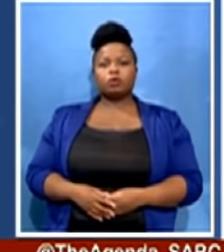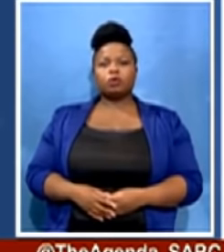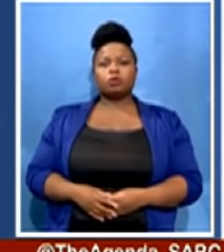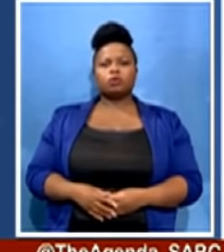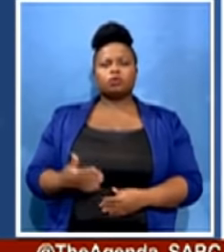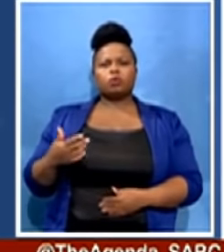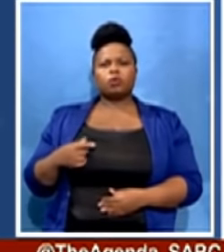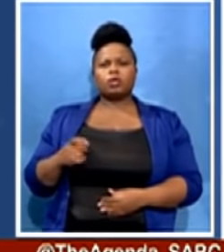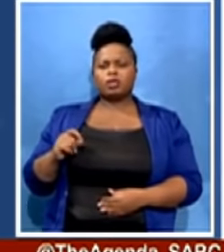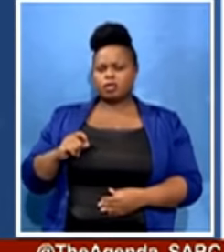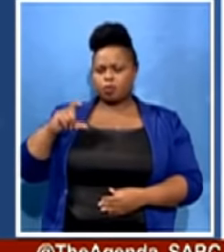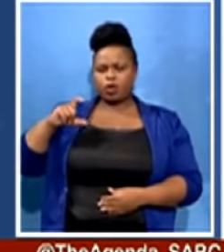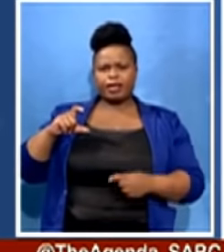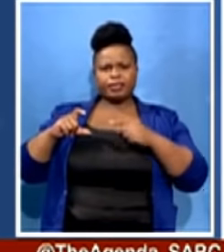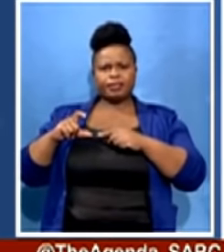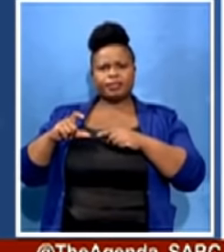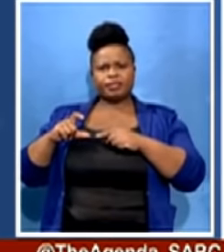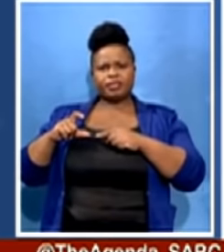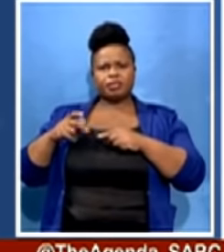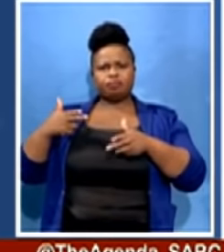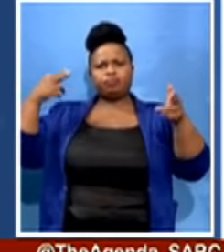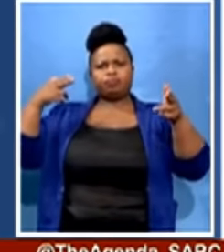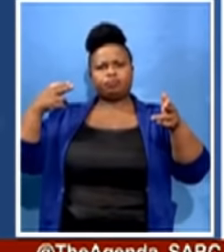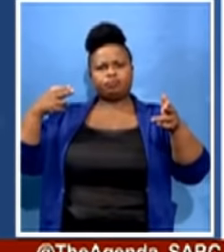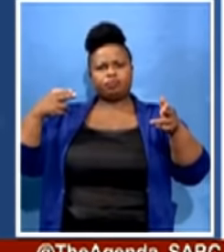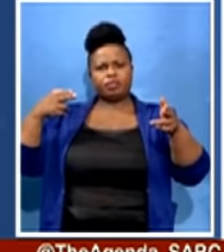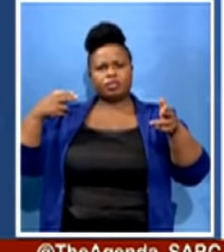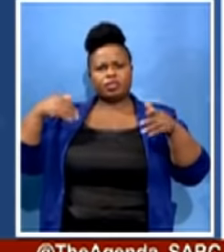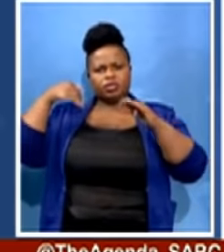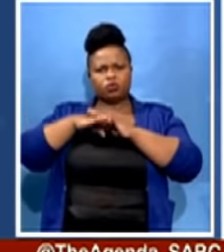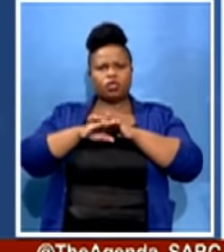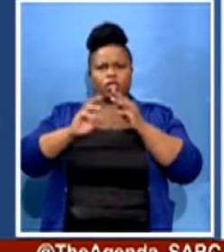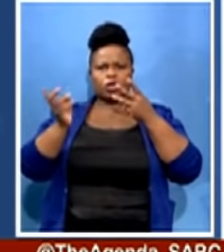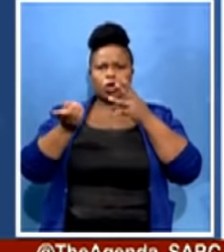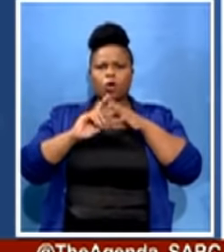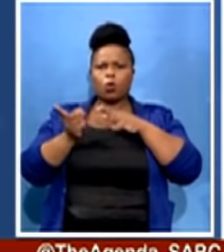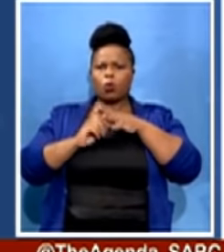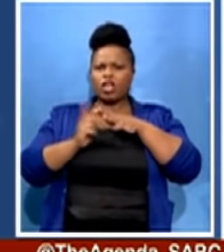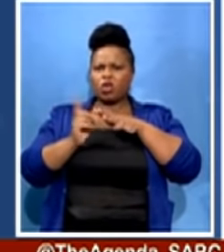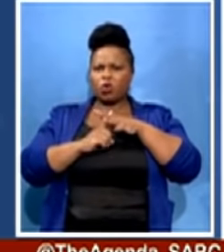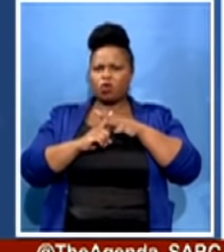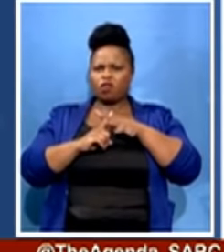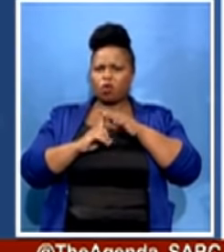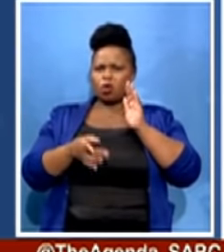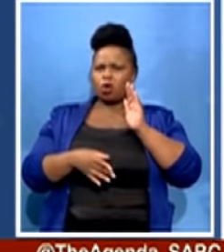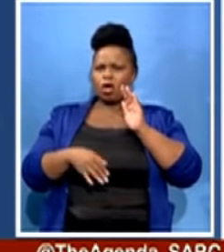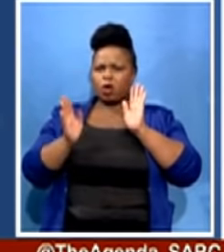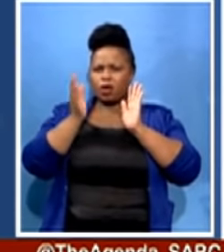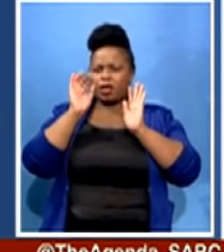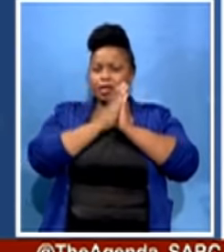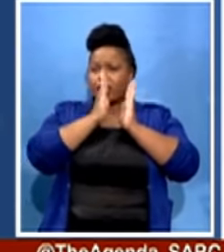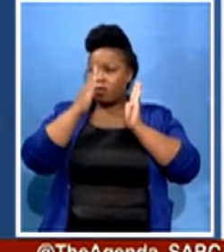of a bullet fired into the window of our library, which we had to report to the police.